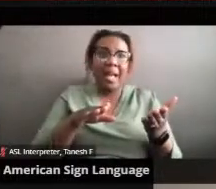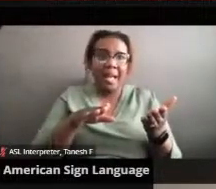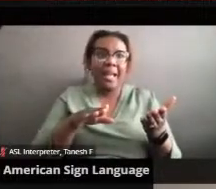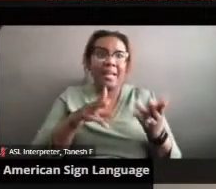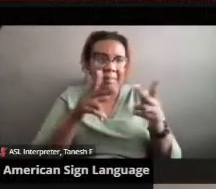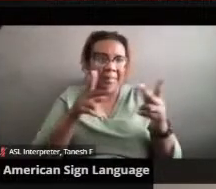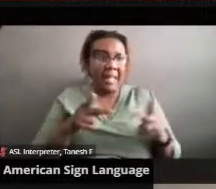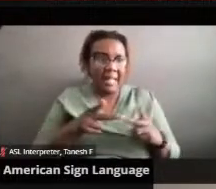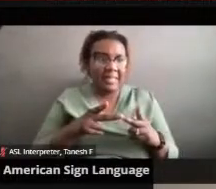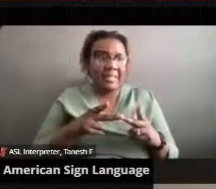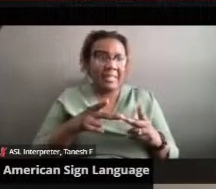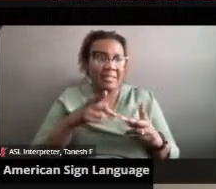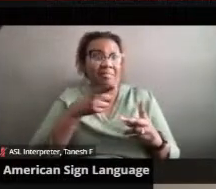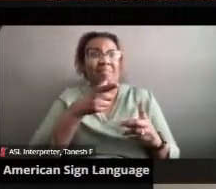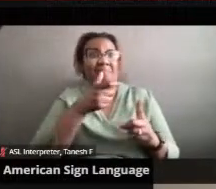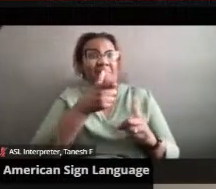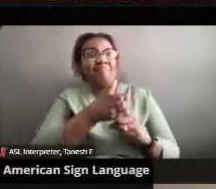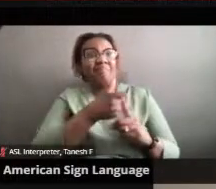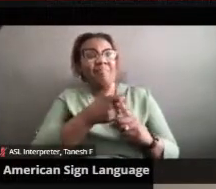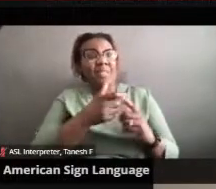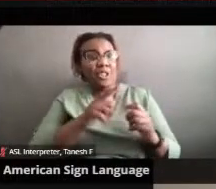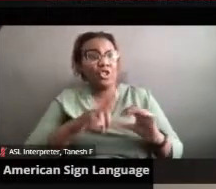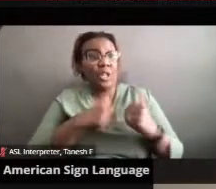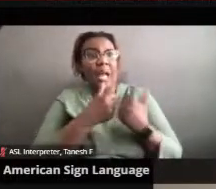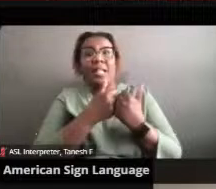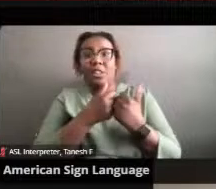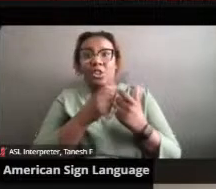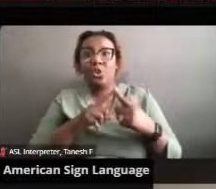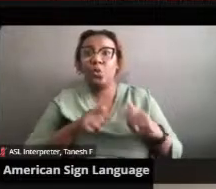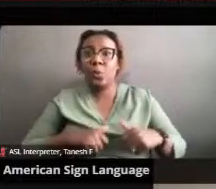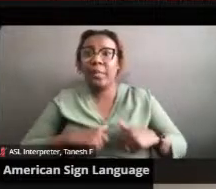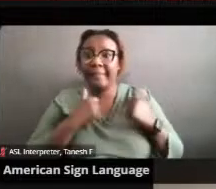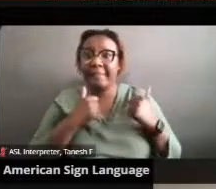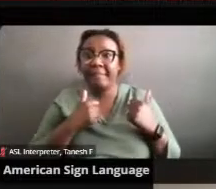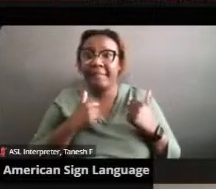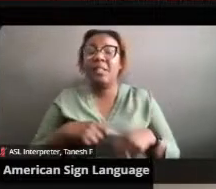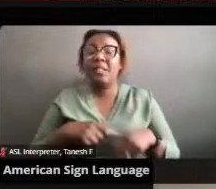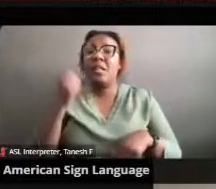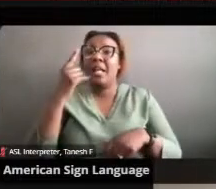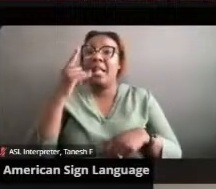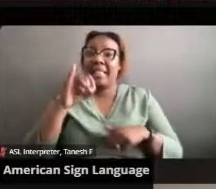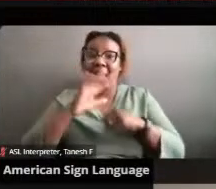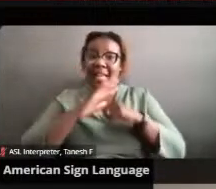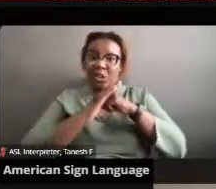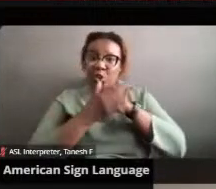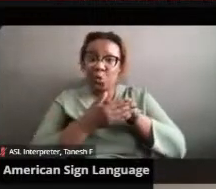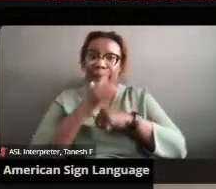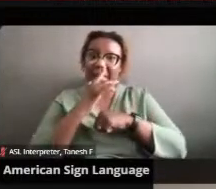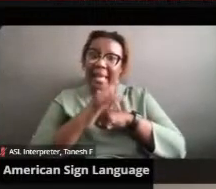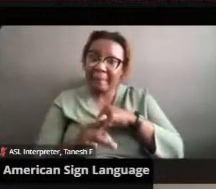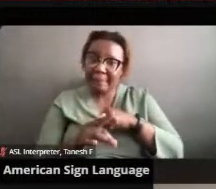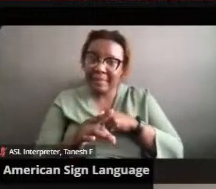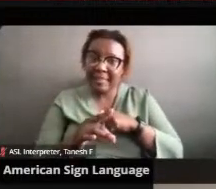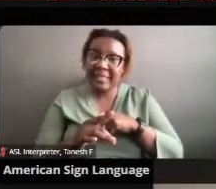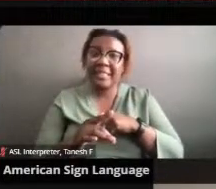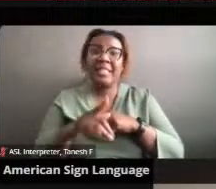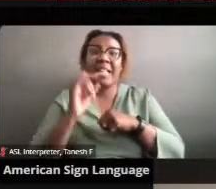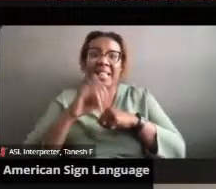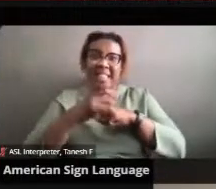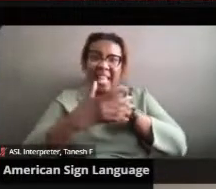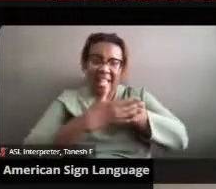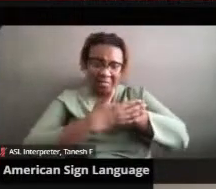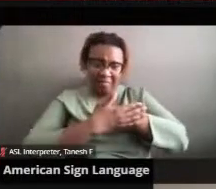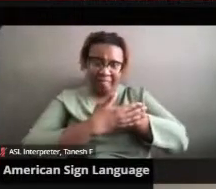live. There is an empty tomb in Jerusalem, a borrowed tomb from which a stone was rolled